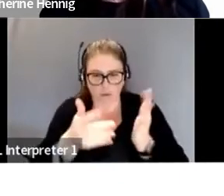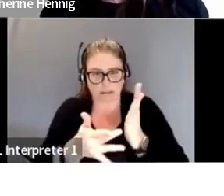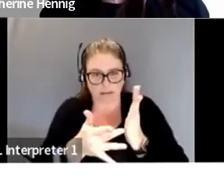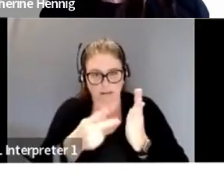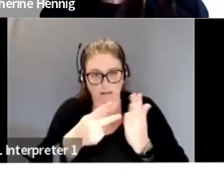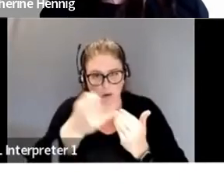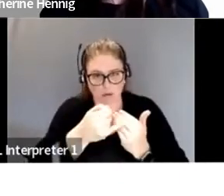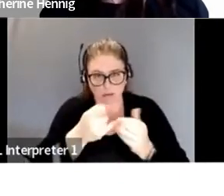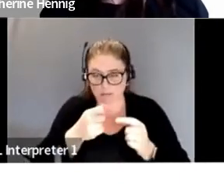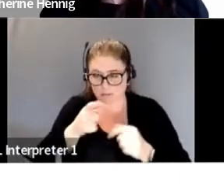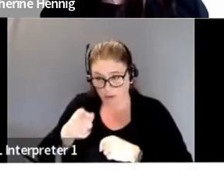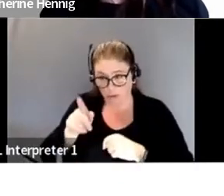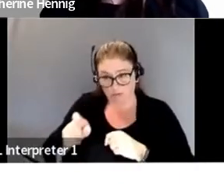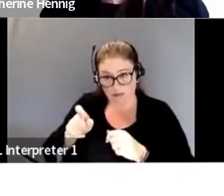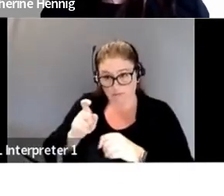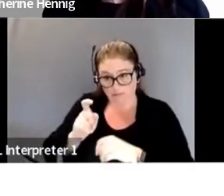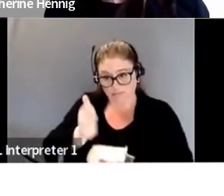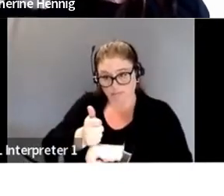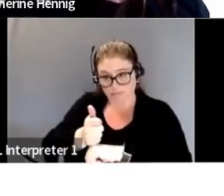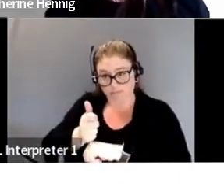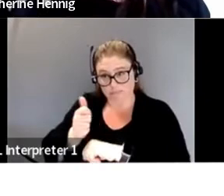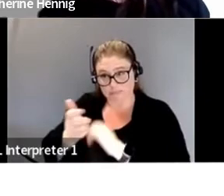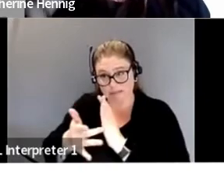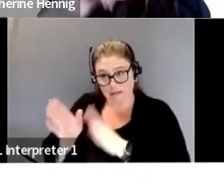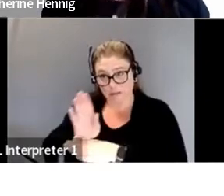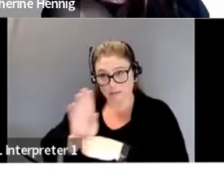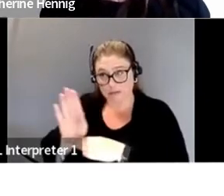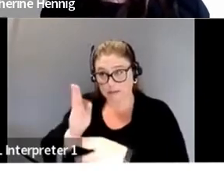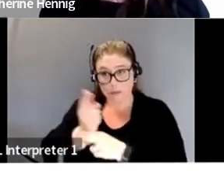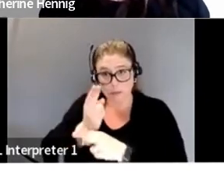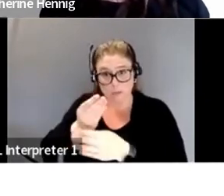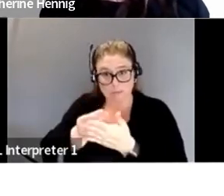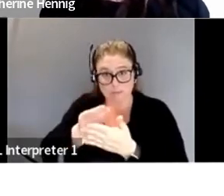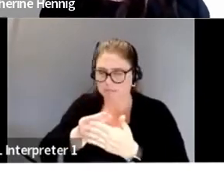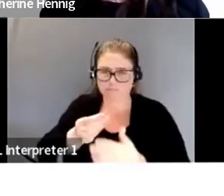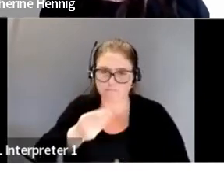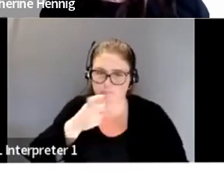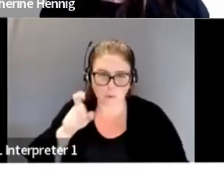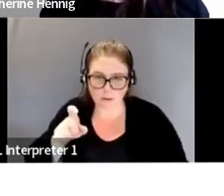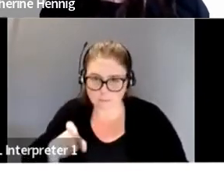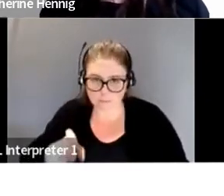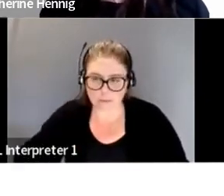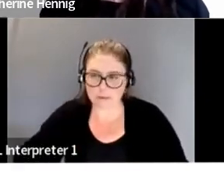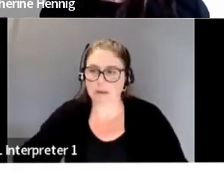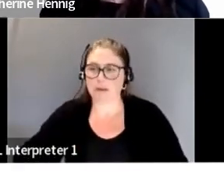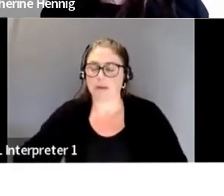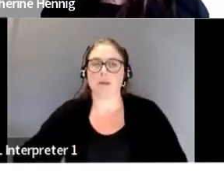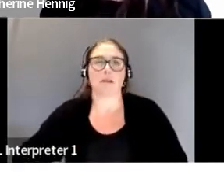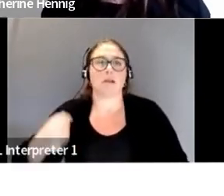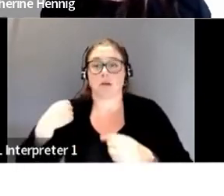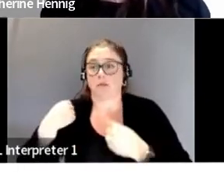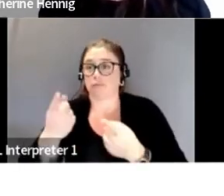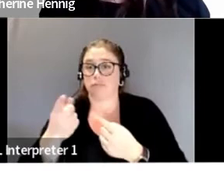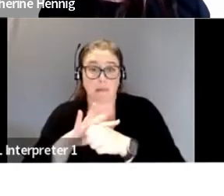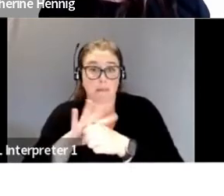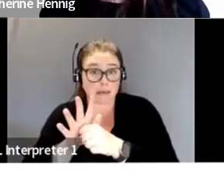actually have to be a technological company to access the funding. So think about the common projects that were taken on over the pandemic.